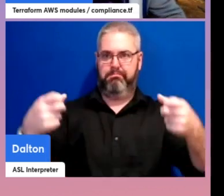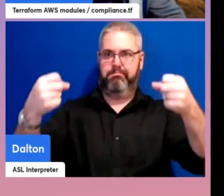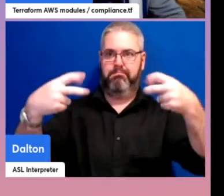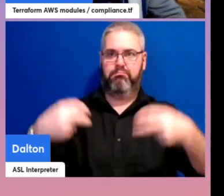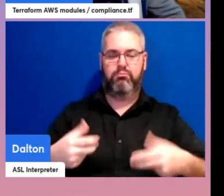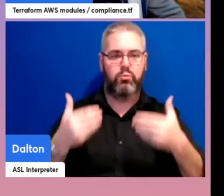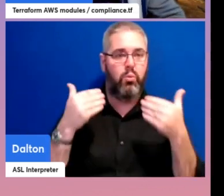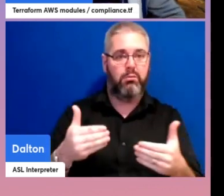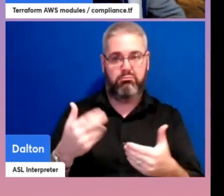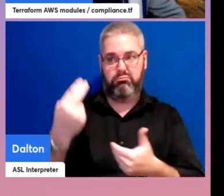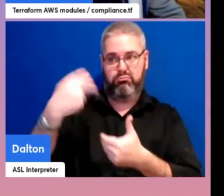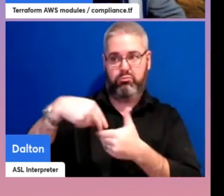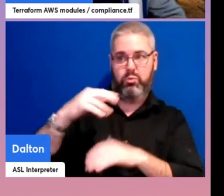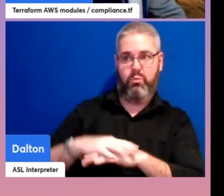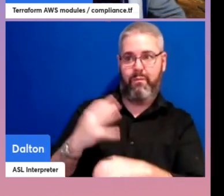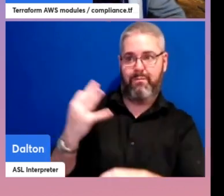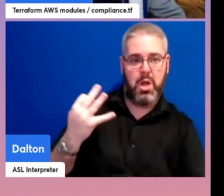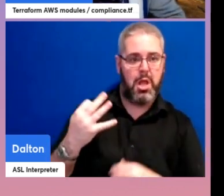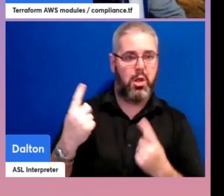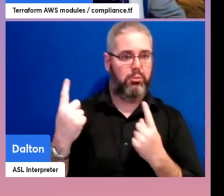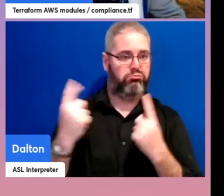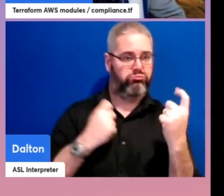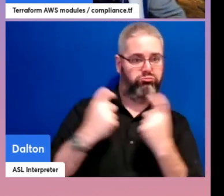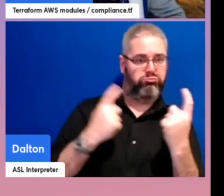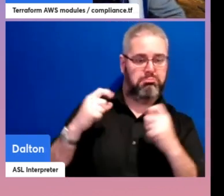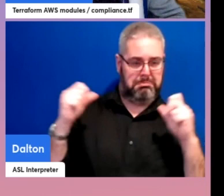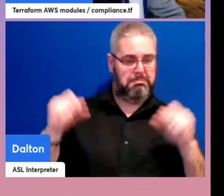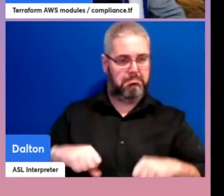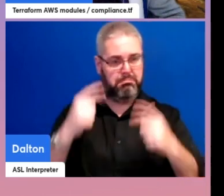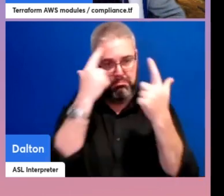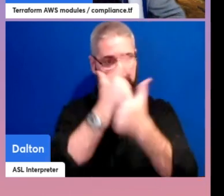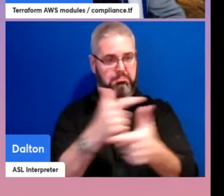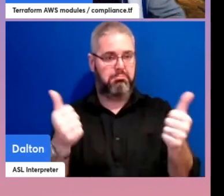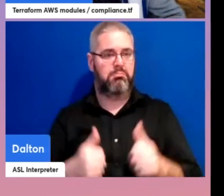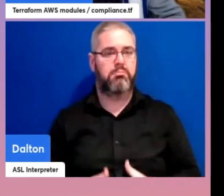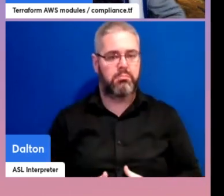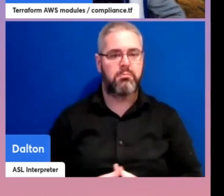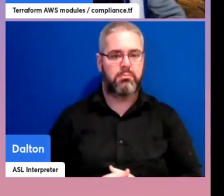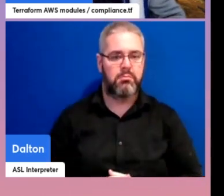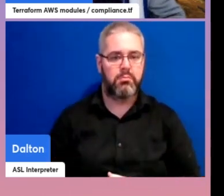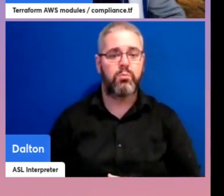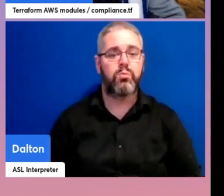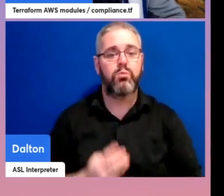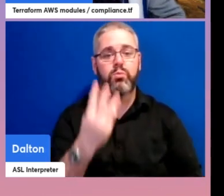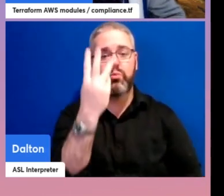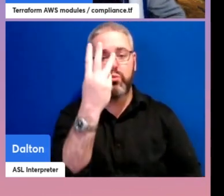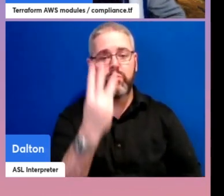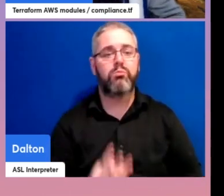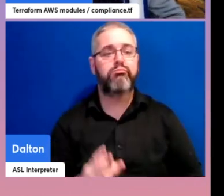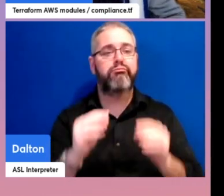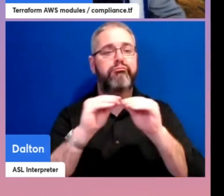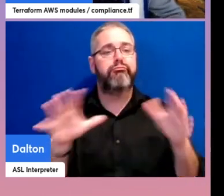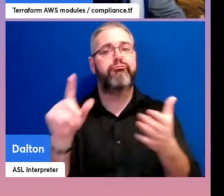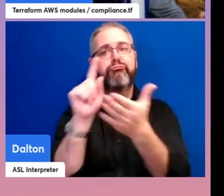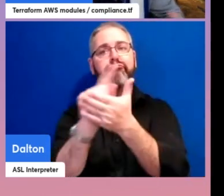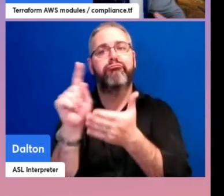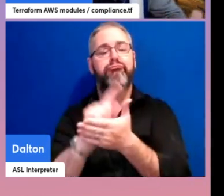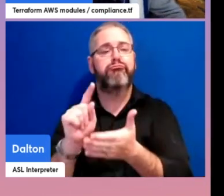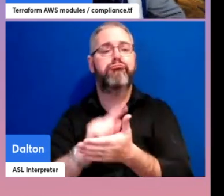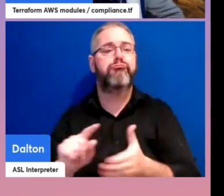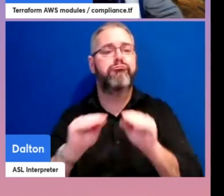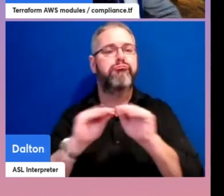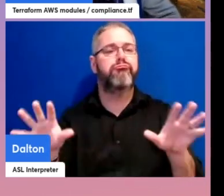and yeah, feel free to ask questions there. Also, every Wednesday I send Terraform weekly newsletter where I